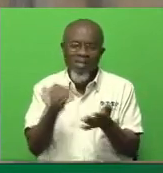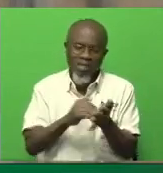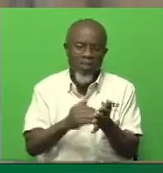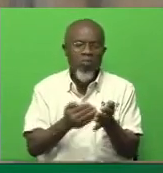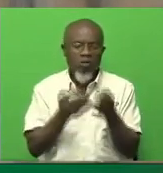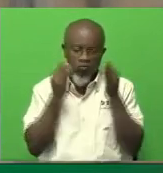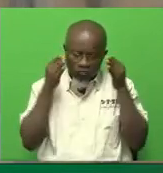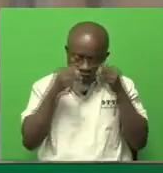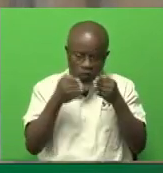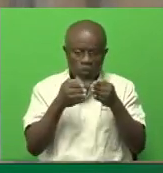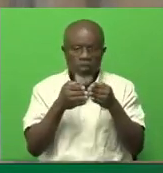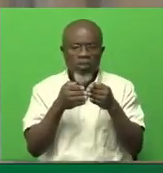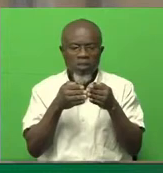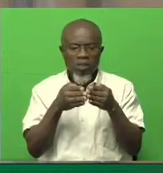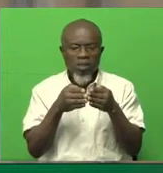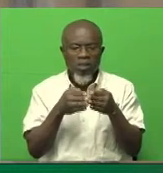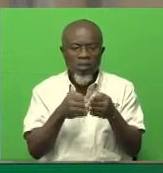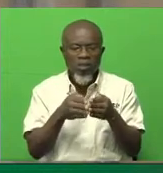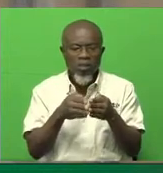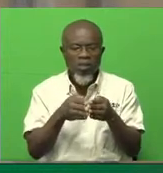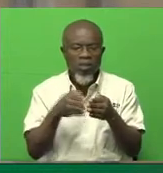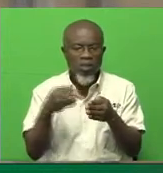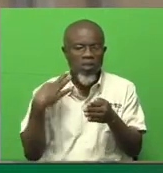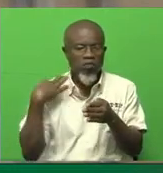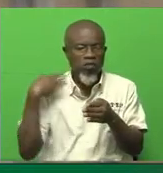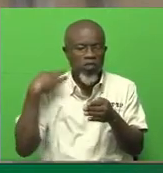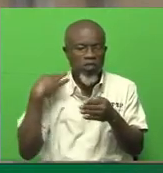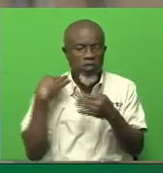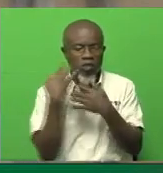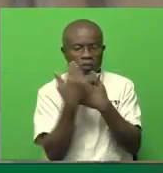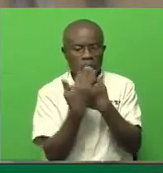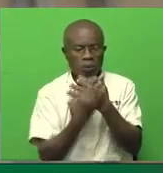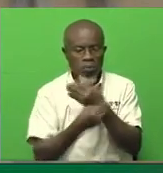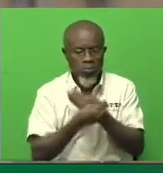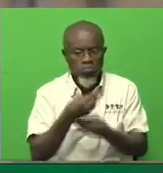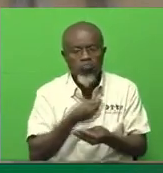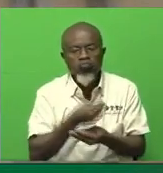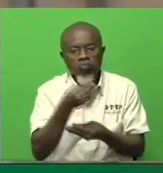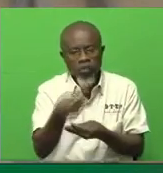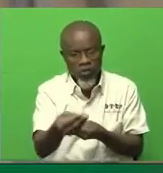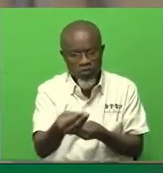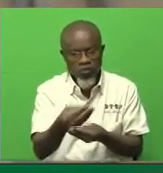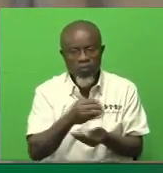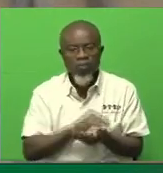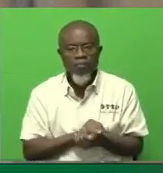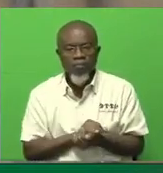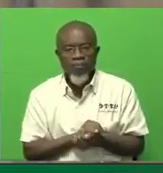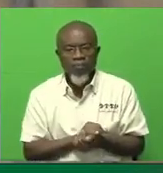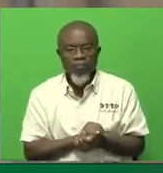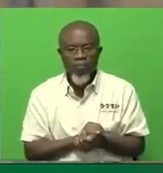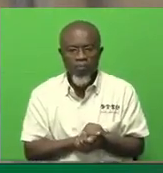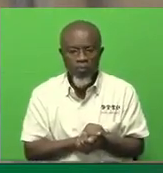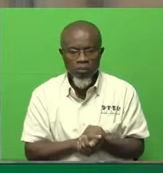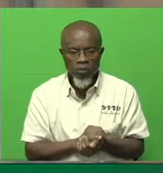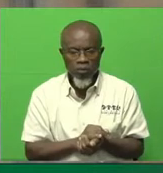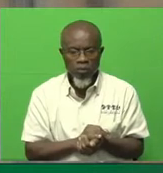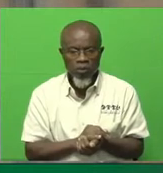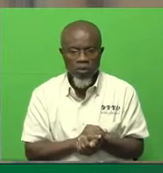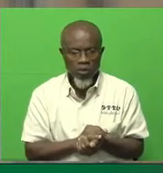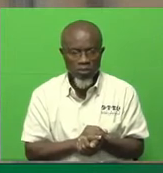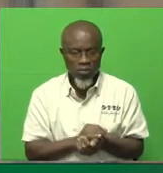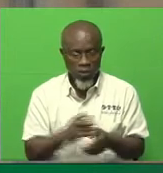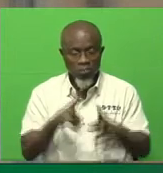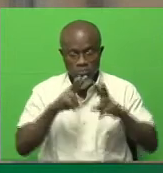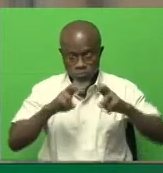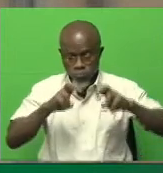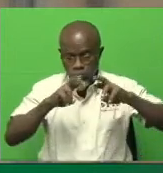and the model that we use is based on a PhD research model for exclusive